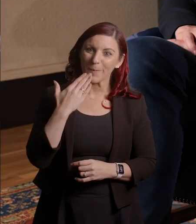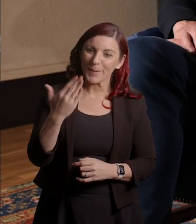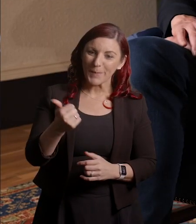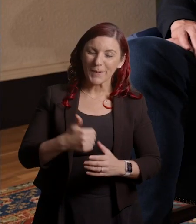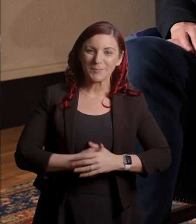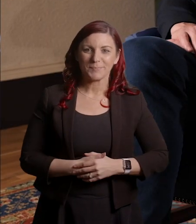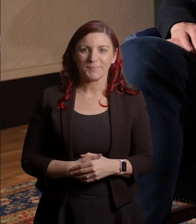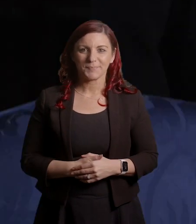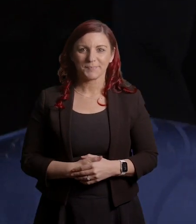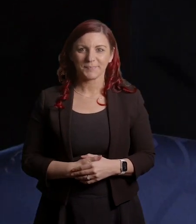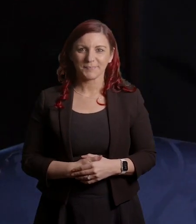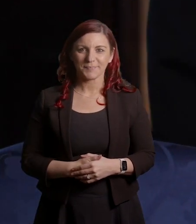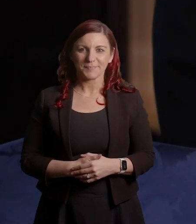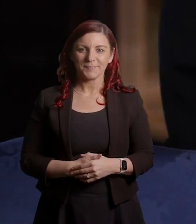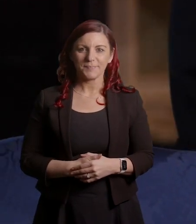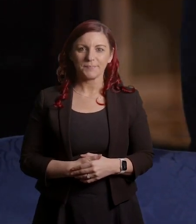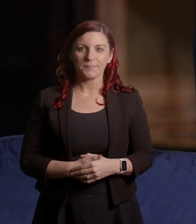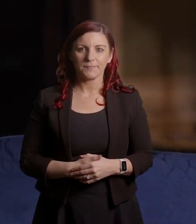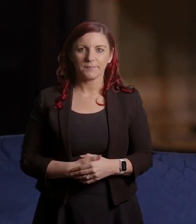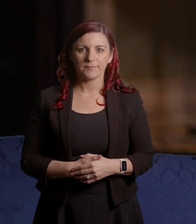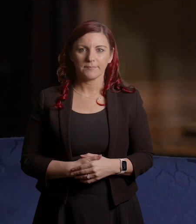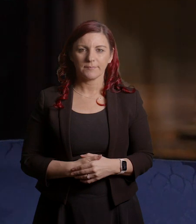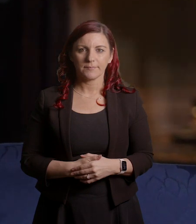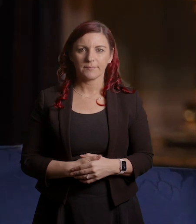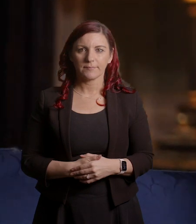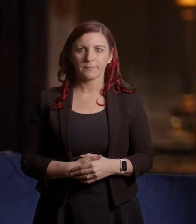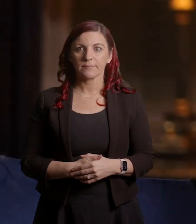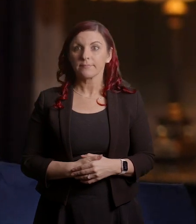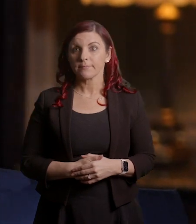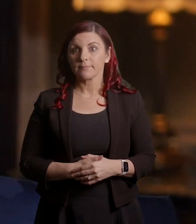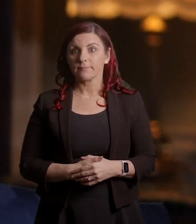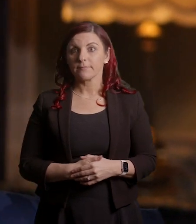to you. Likewise. Thank you very Alright. much.